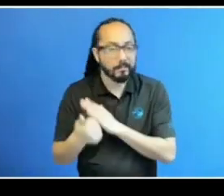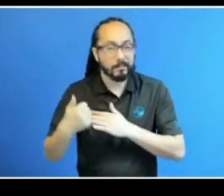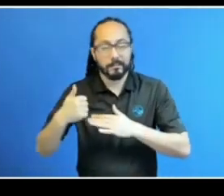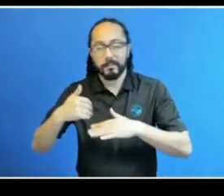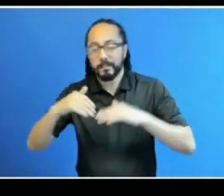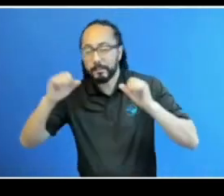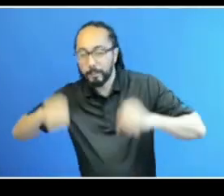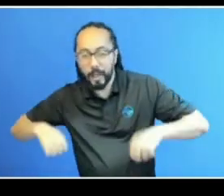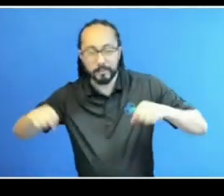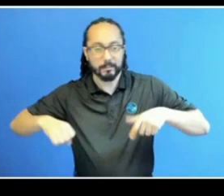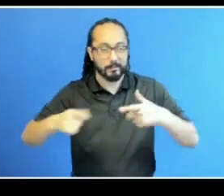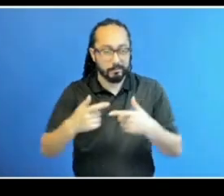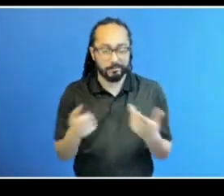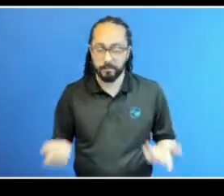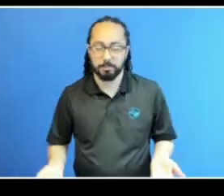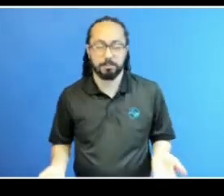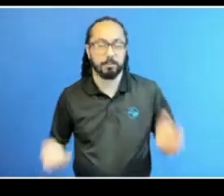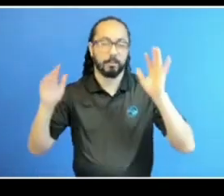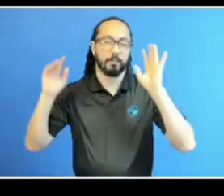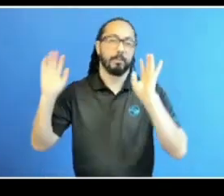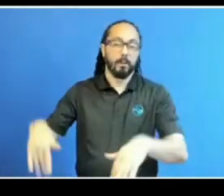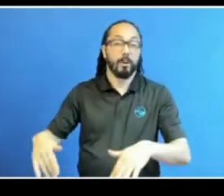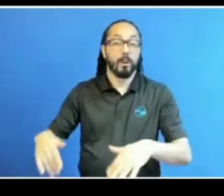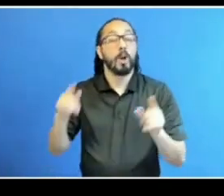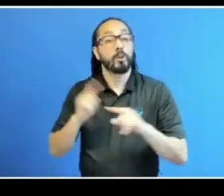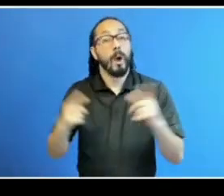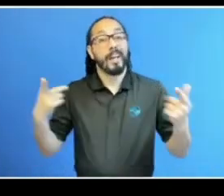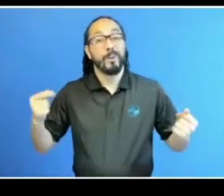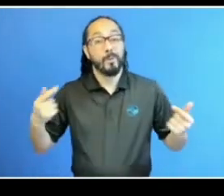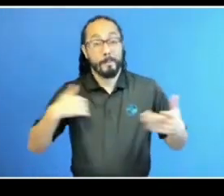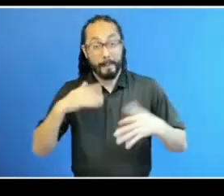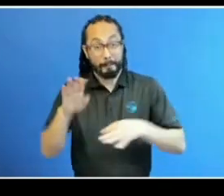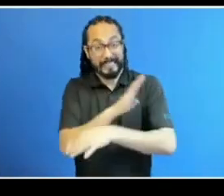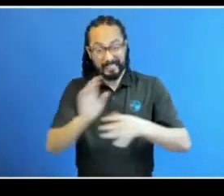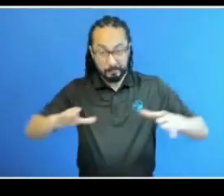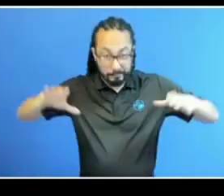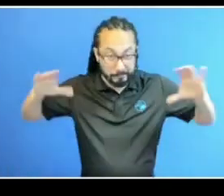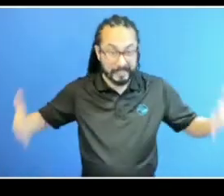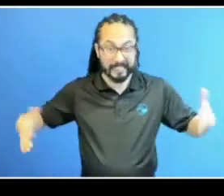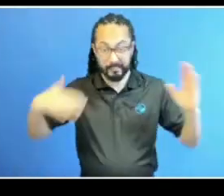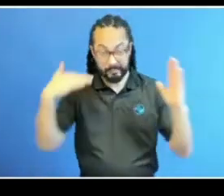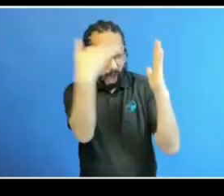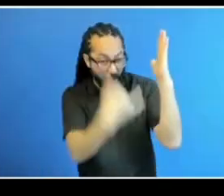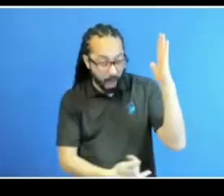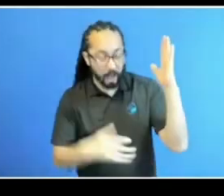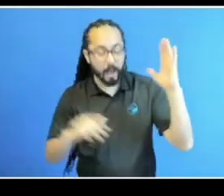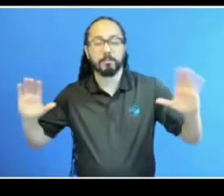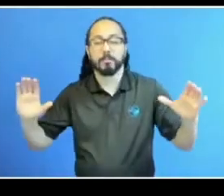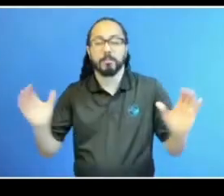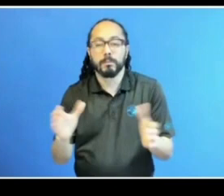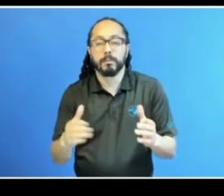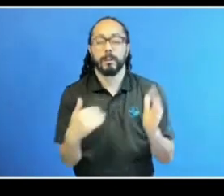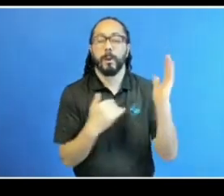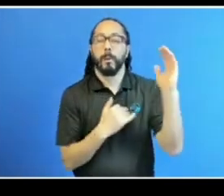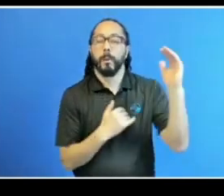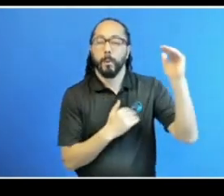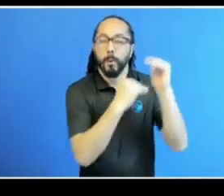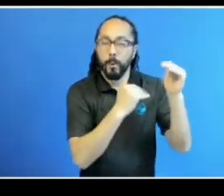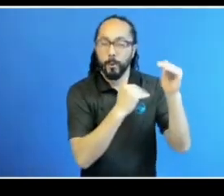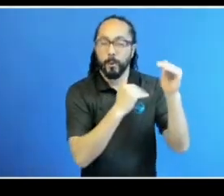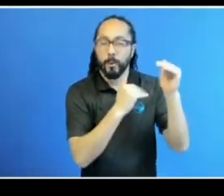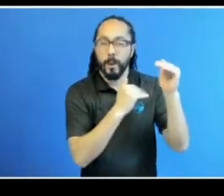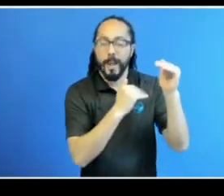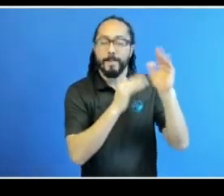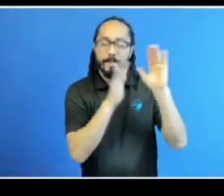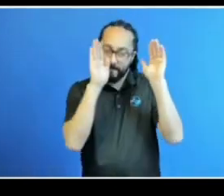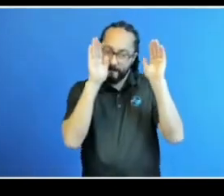back and I've gotten back to the heart of why I'm showing up. And I think as entrepreneurs, we often ask ourselves, why